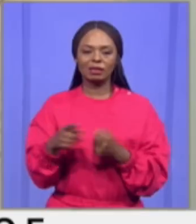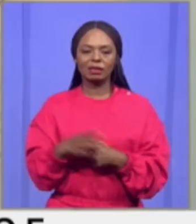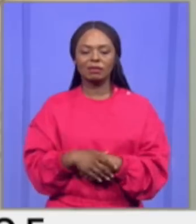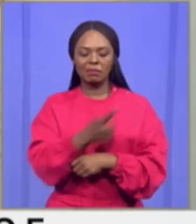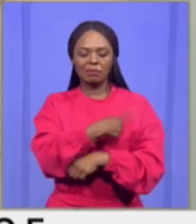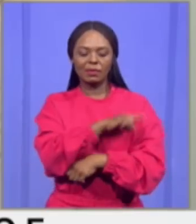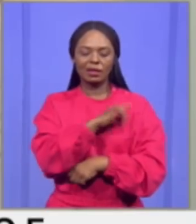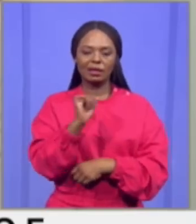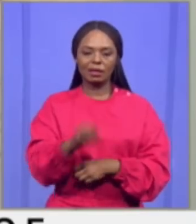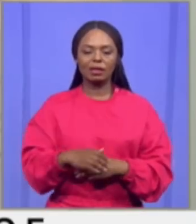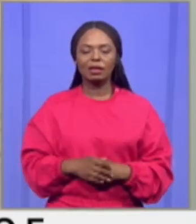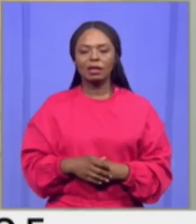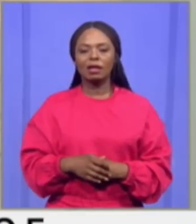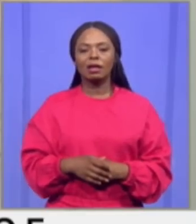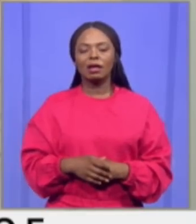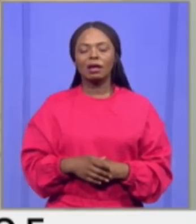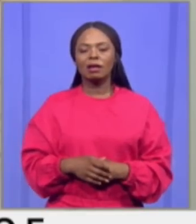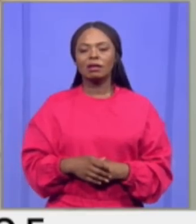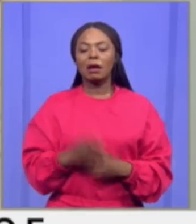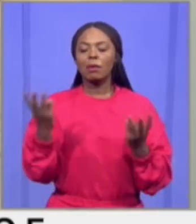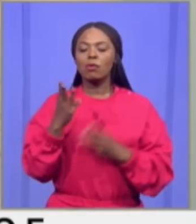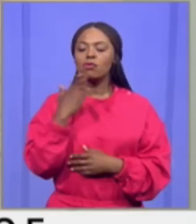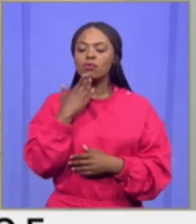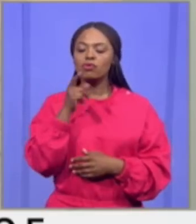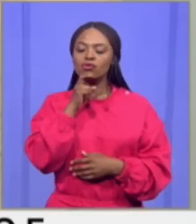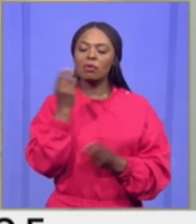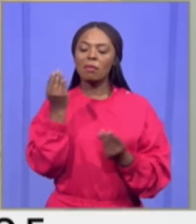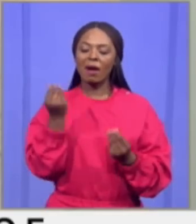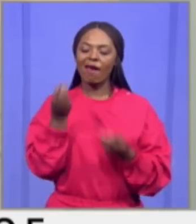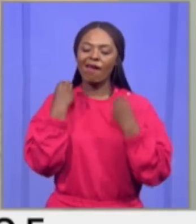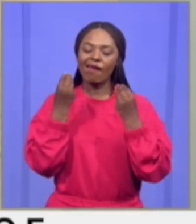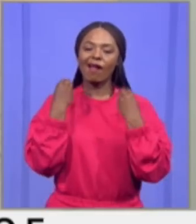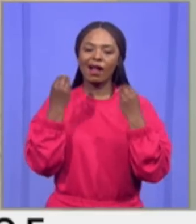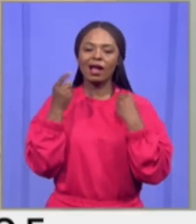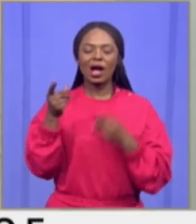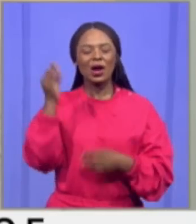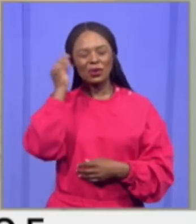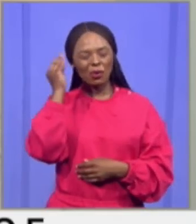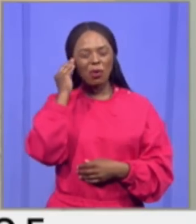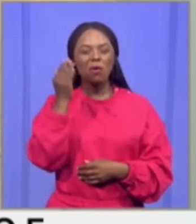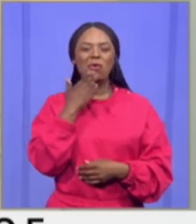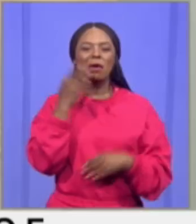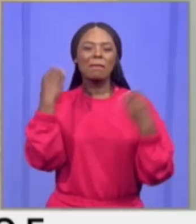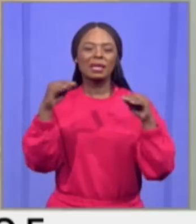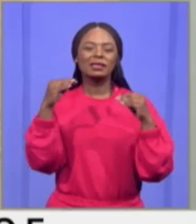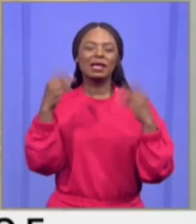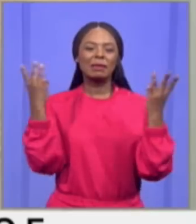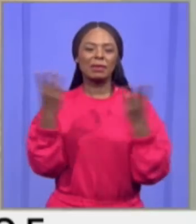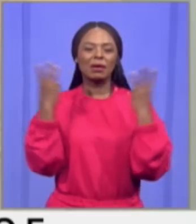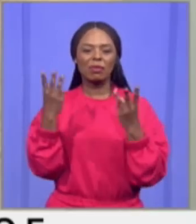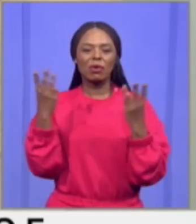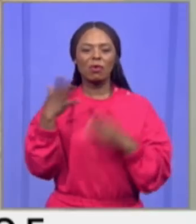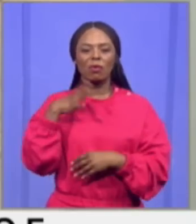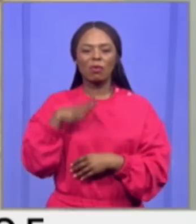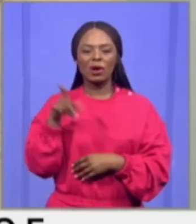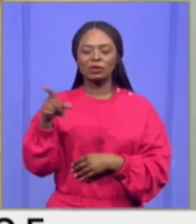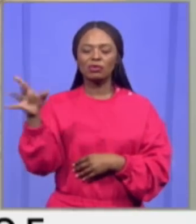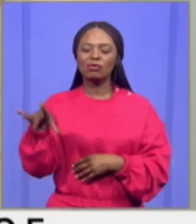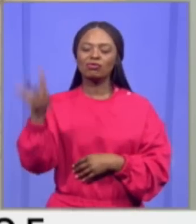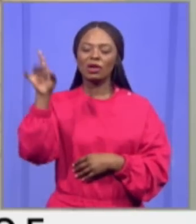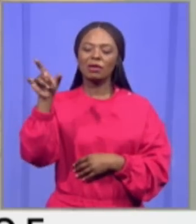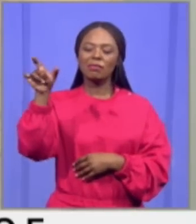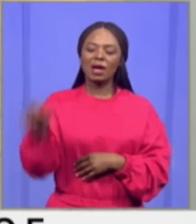who use money are known in the ANC. It's business people who wants to get candidates of their